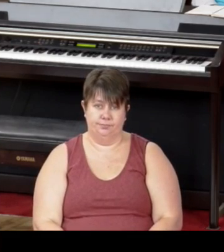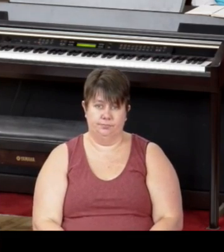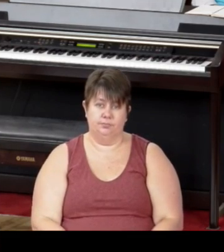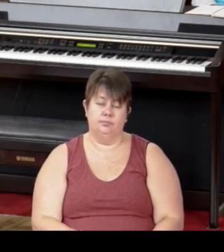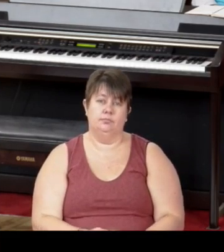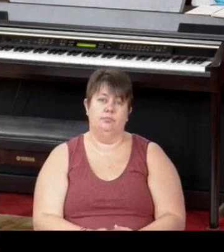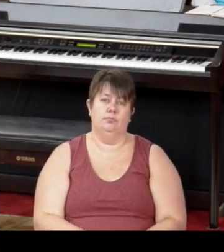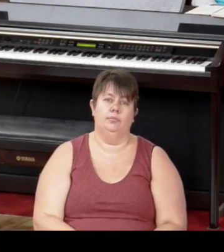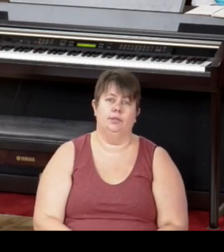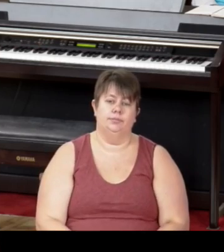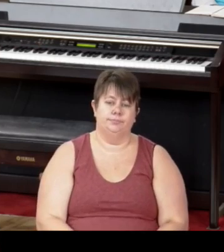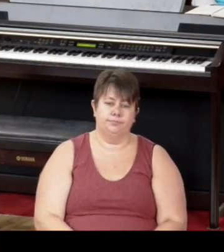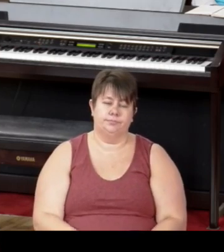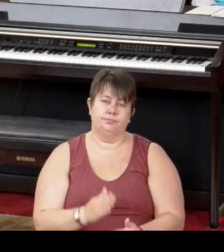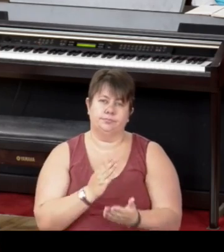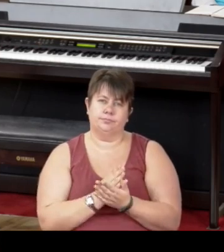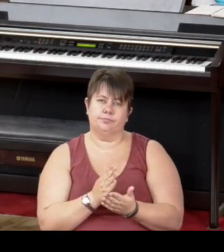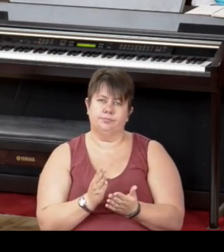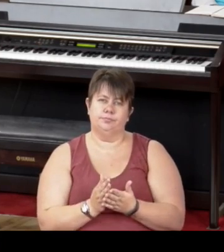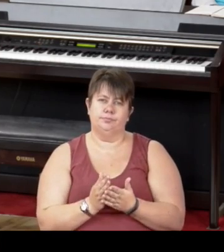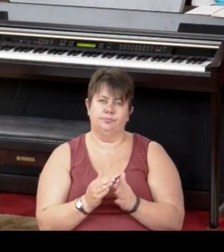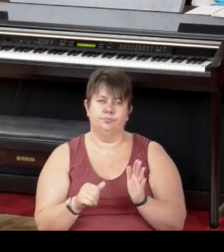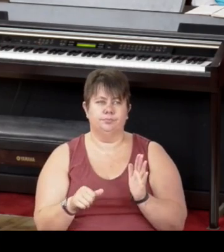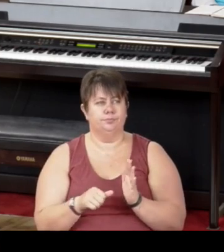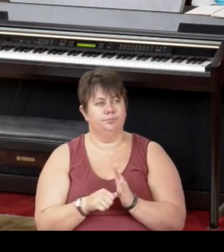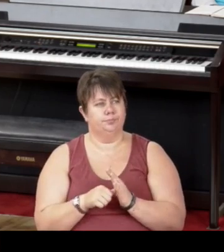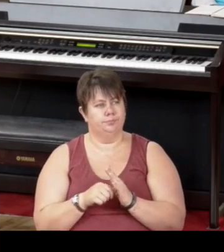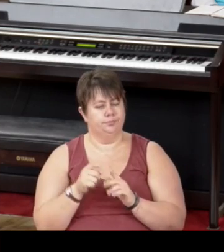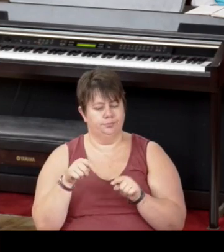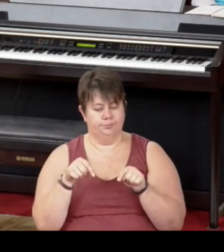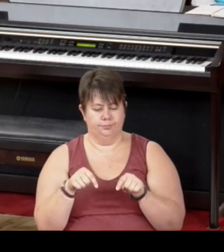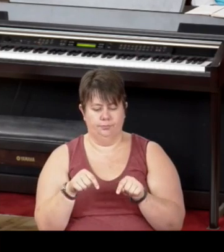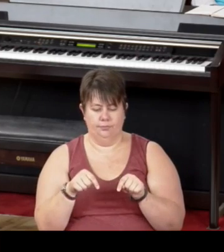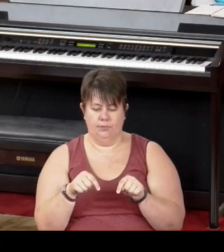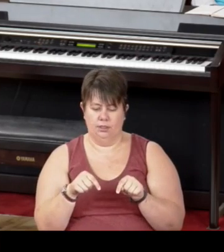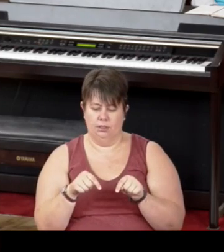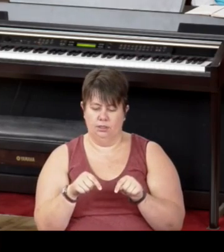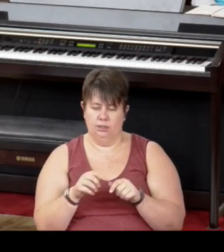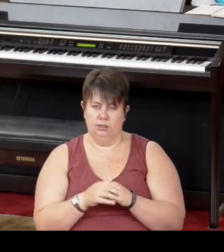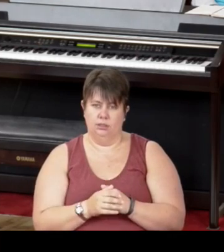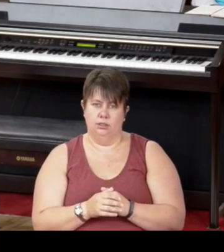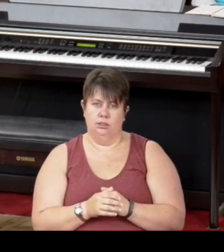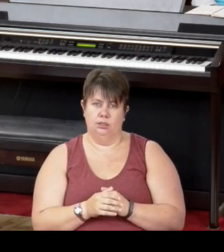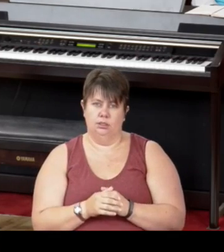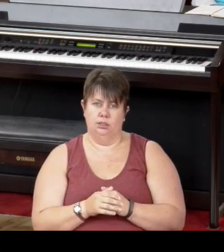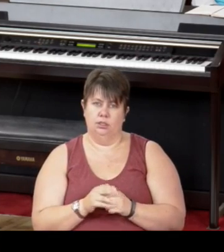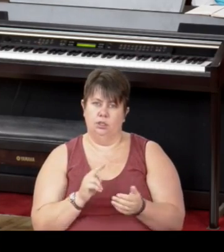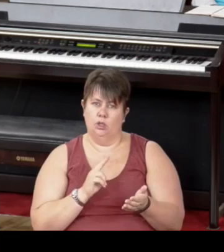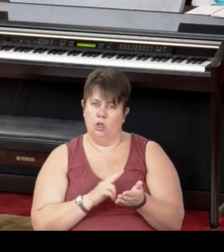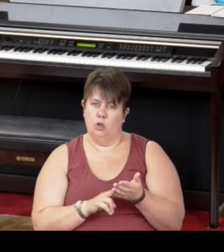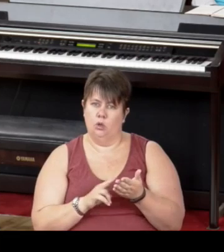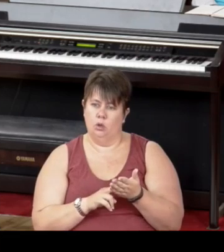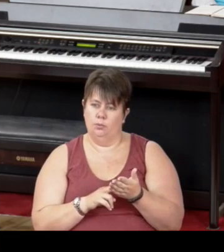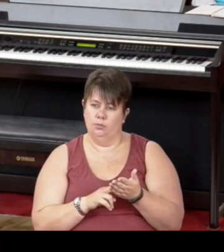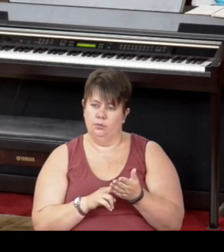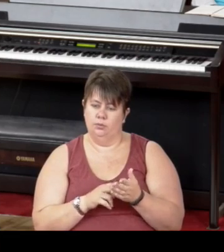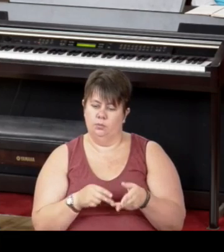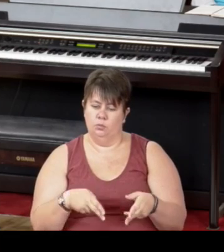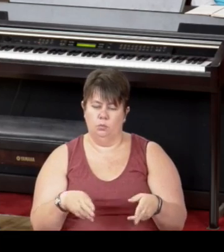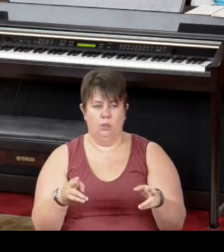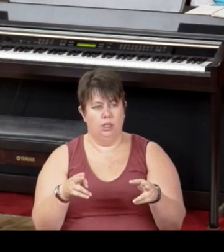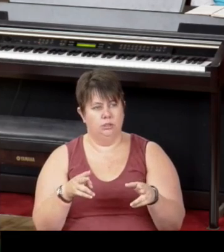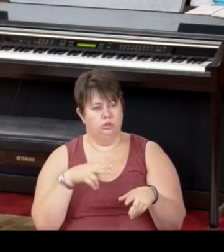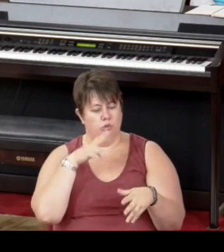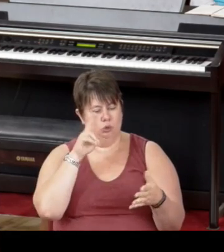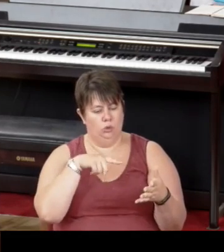Part of the challenge in preparing this sermon is because, as Derek has shared already, that the natural thing to do with these passages is to